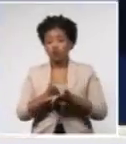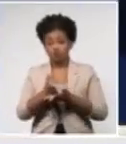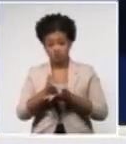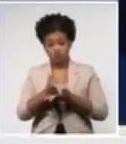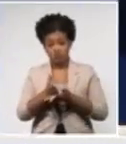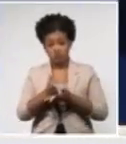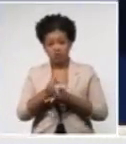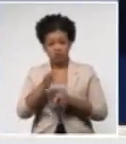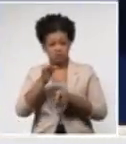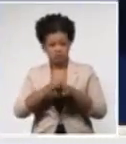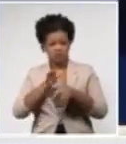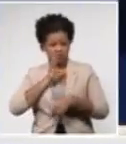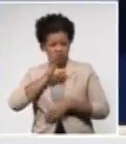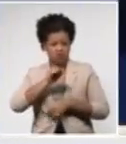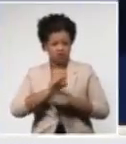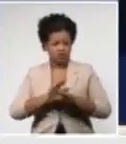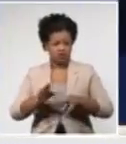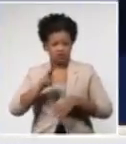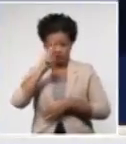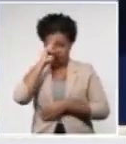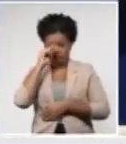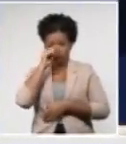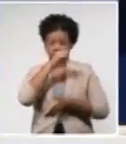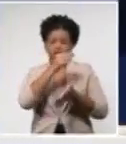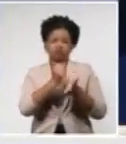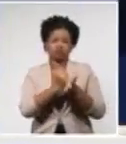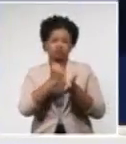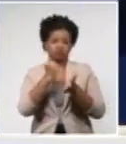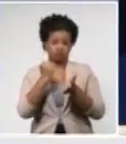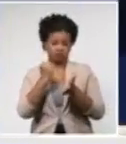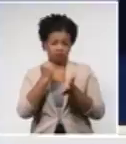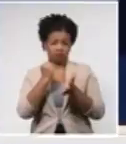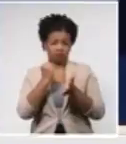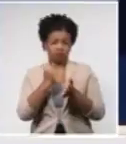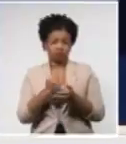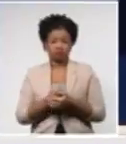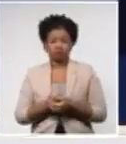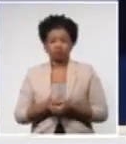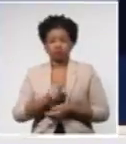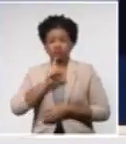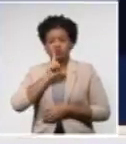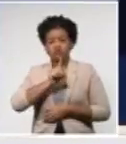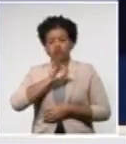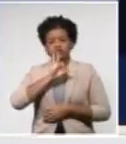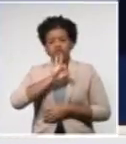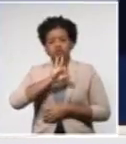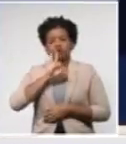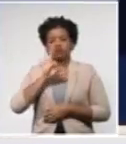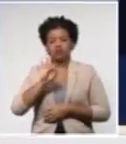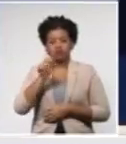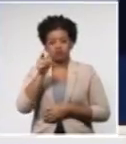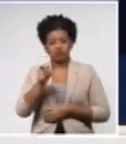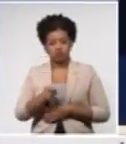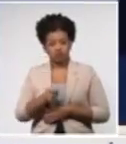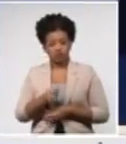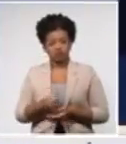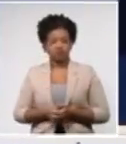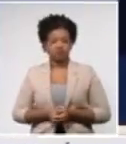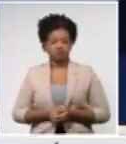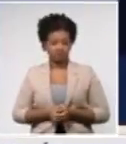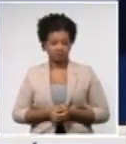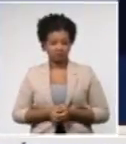188 remain admitted, confirmed. These are the active cases. Of them, we